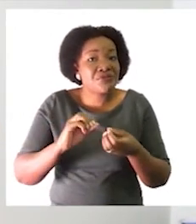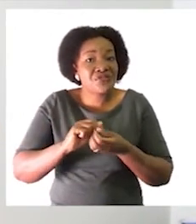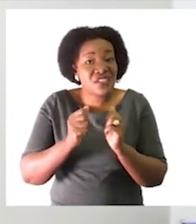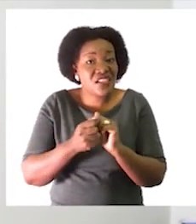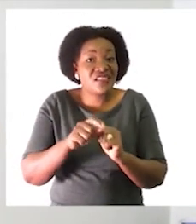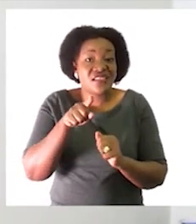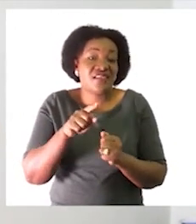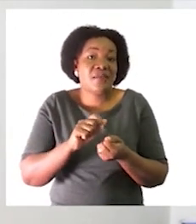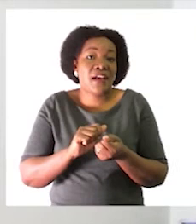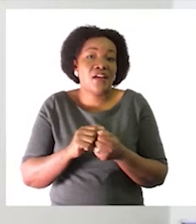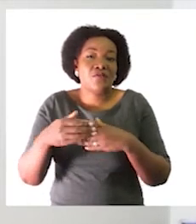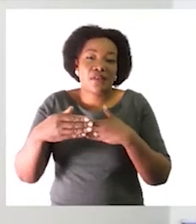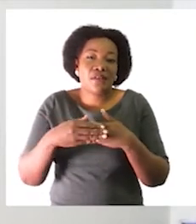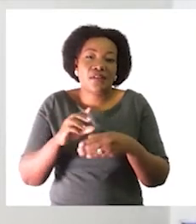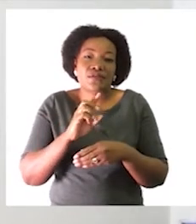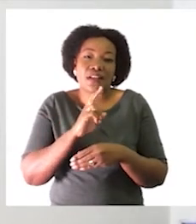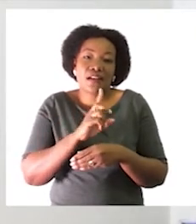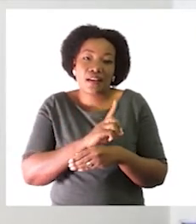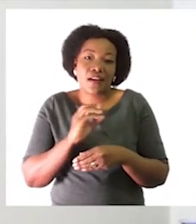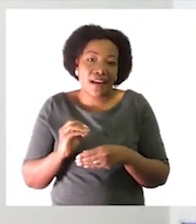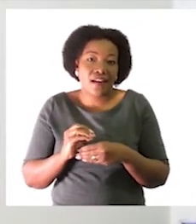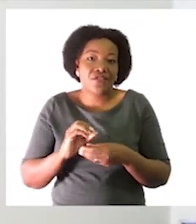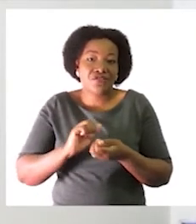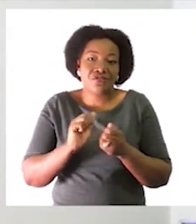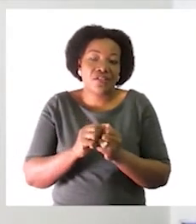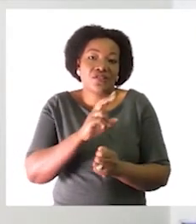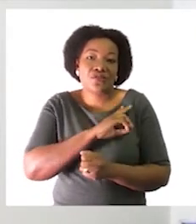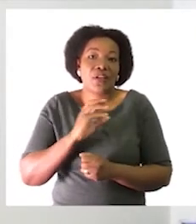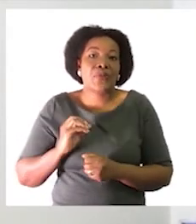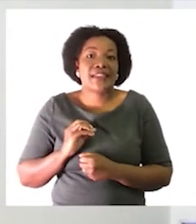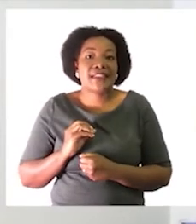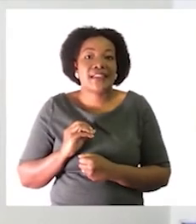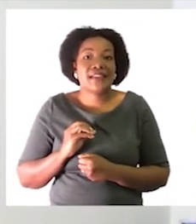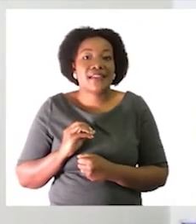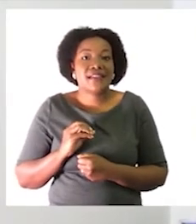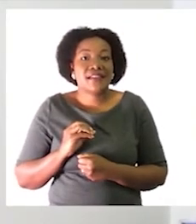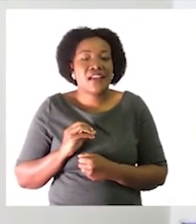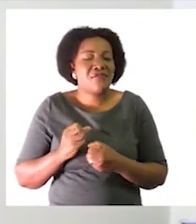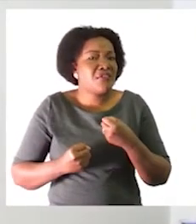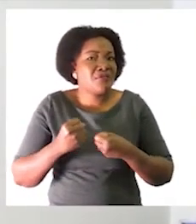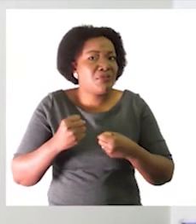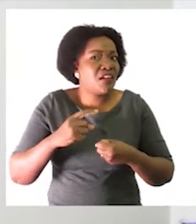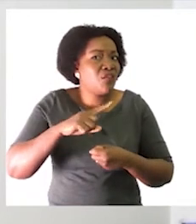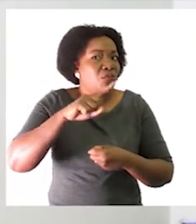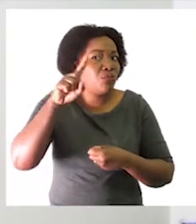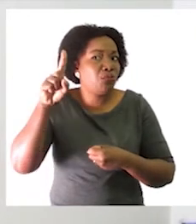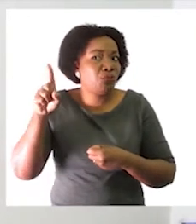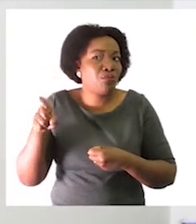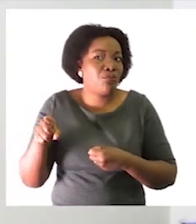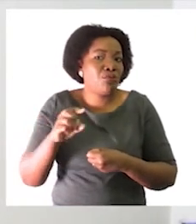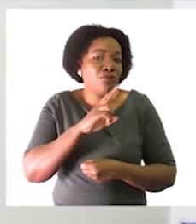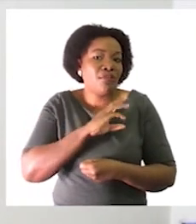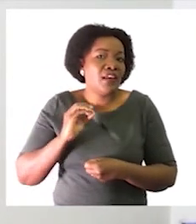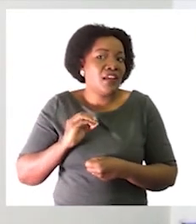23, the answer will be a 20. Because if you have to run all the way to number 30,